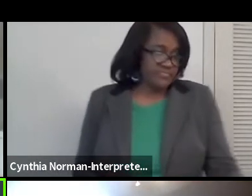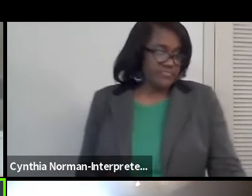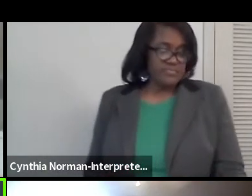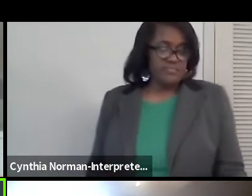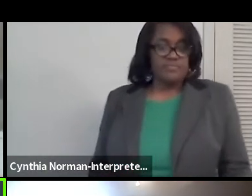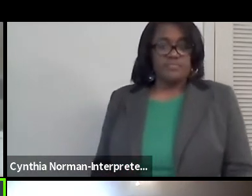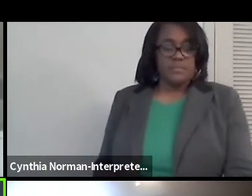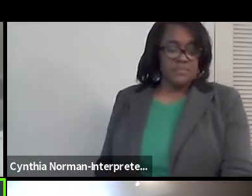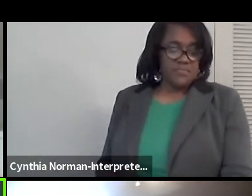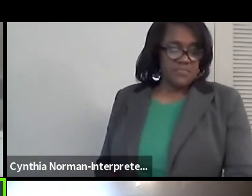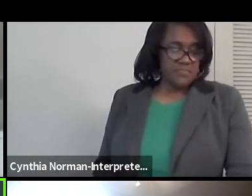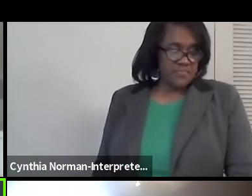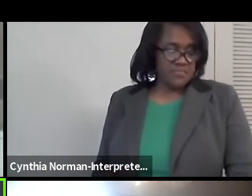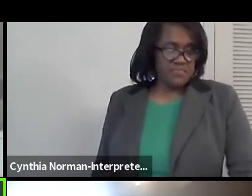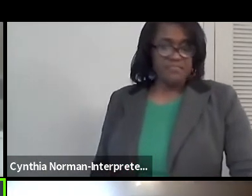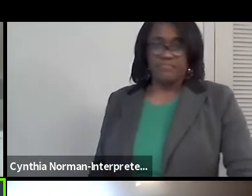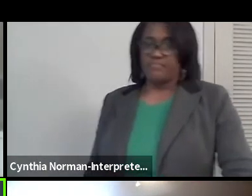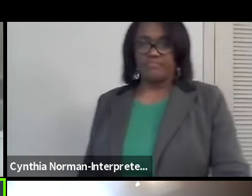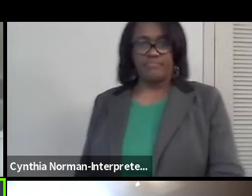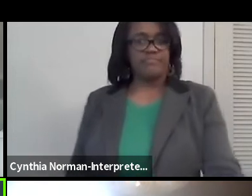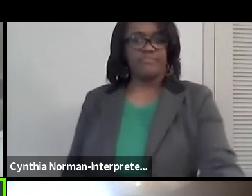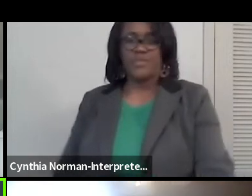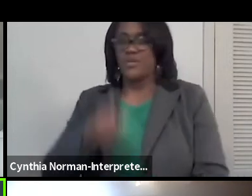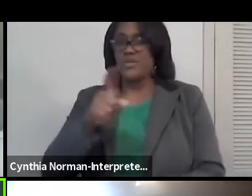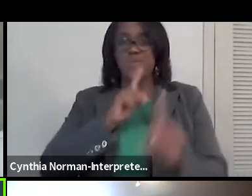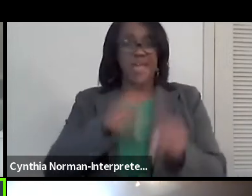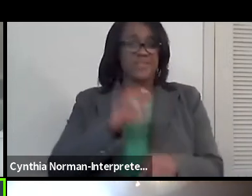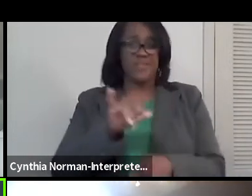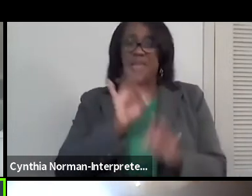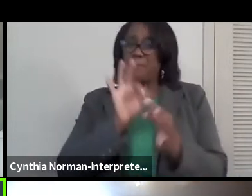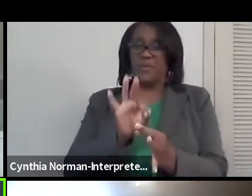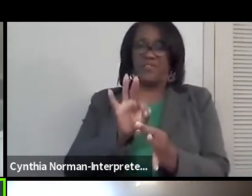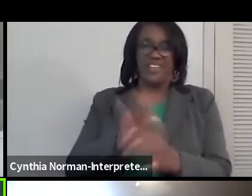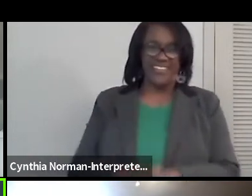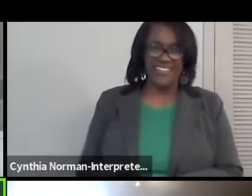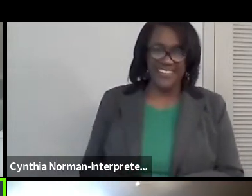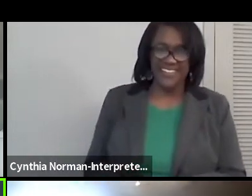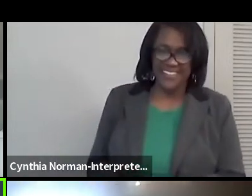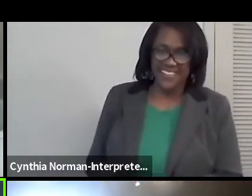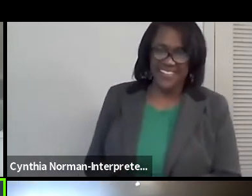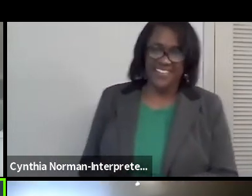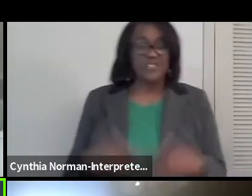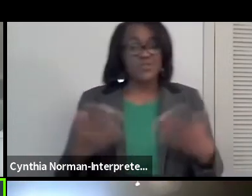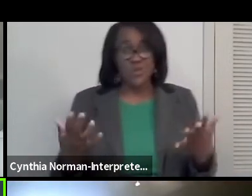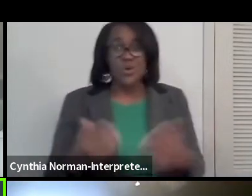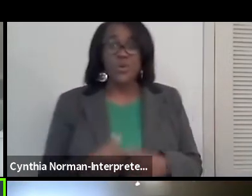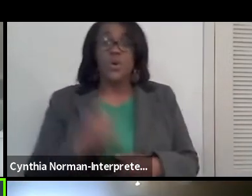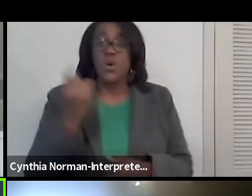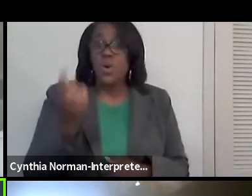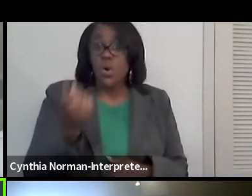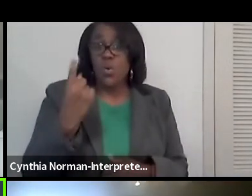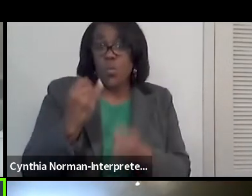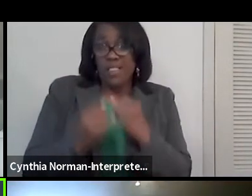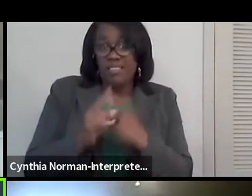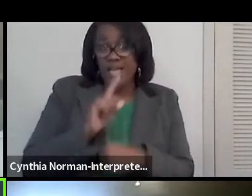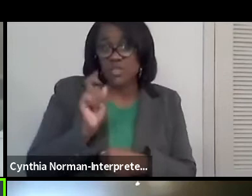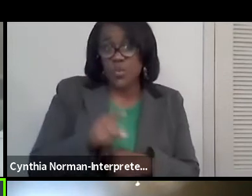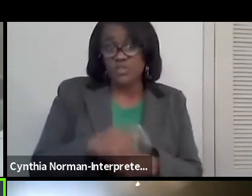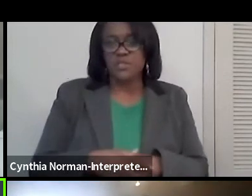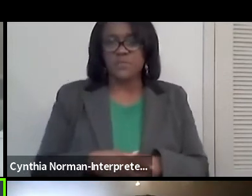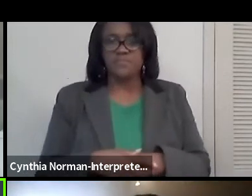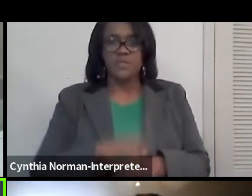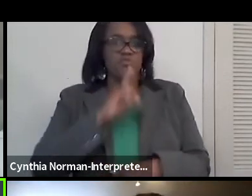That's, you guys answered it perfectly in my view. So, okay. So one last question,